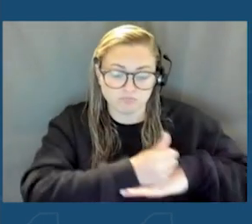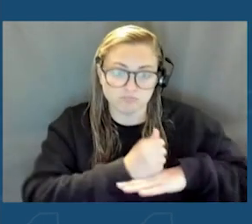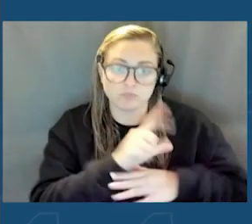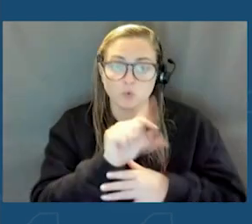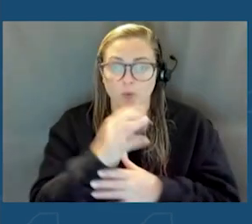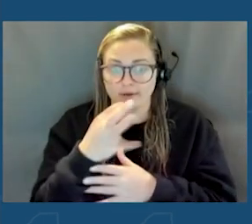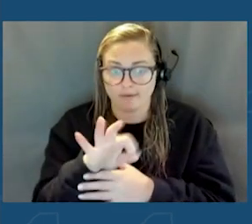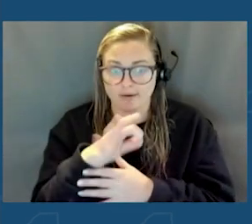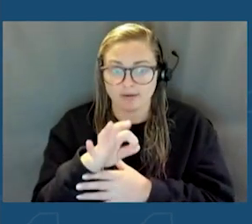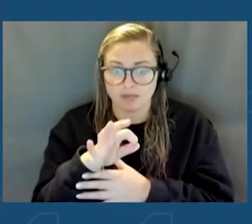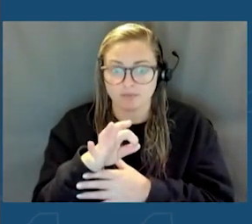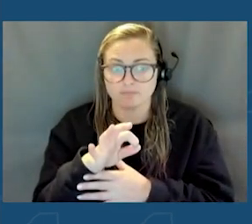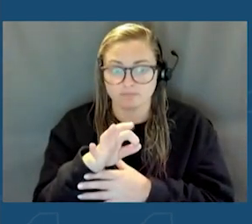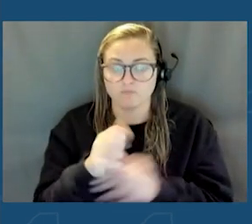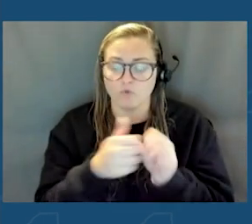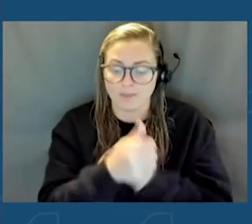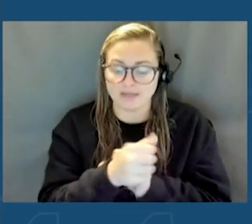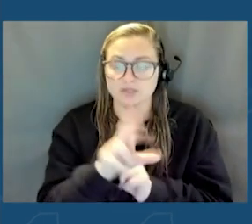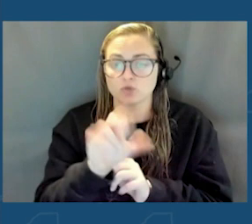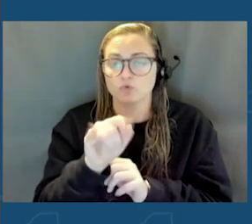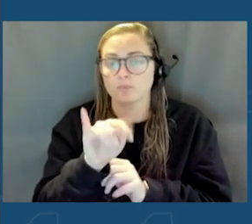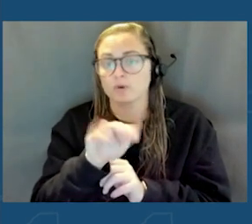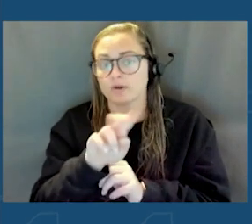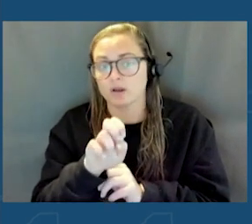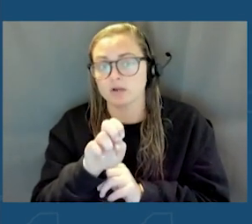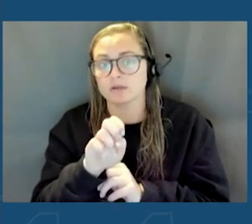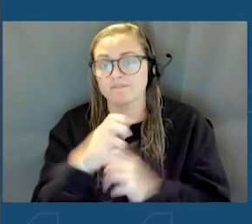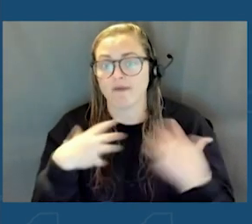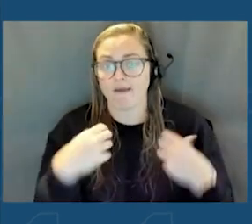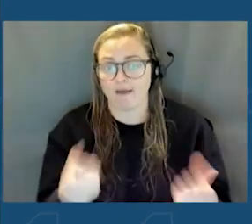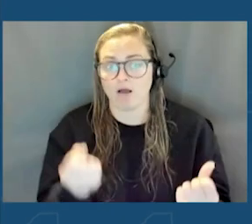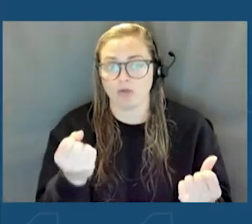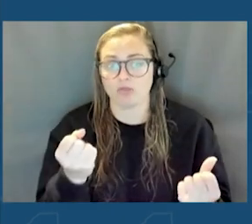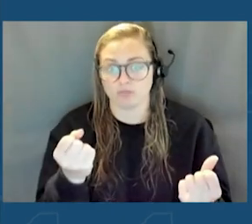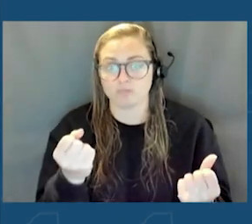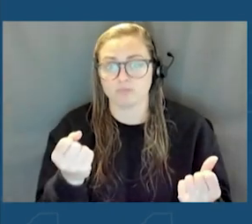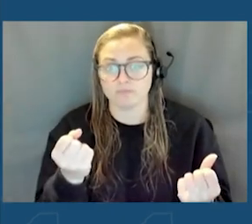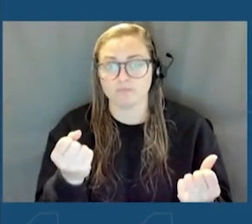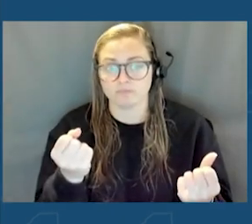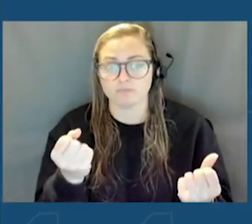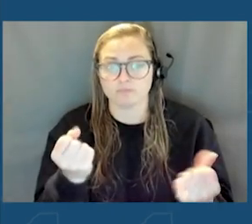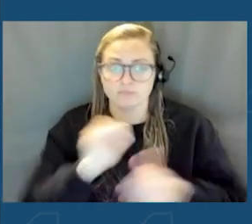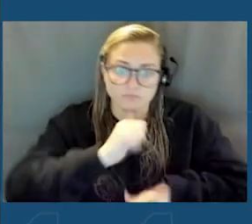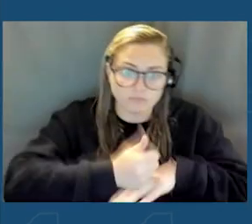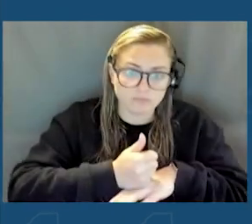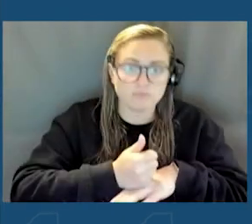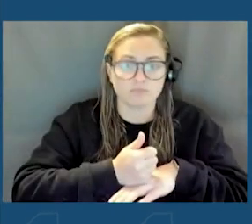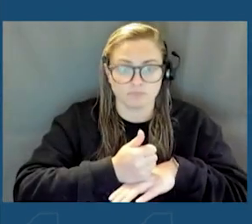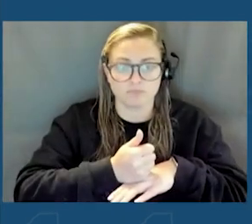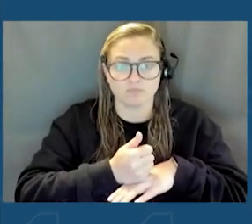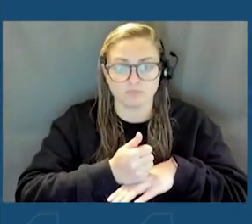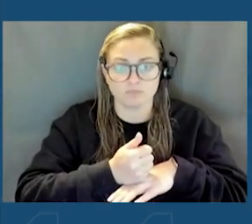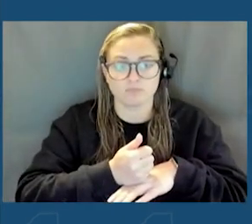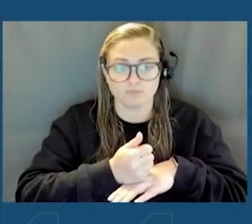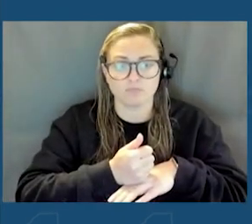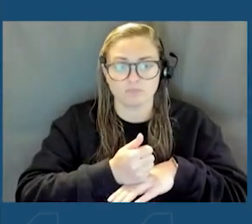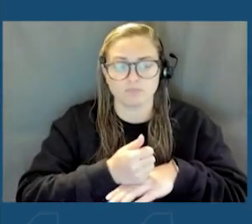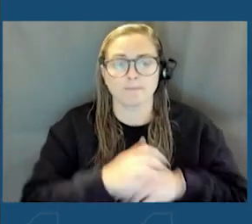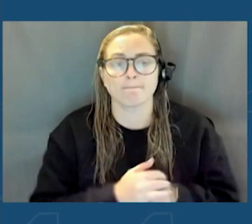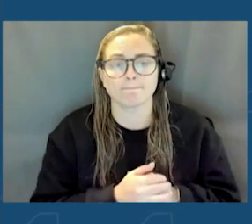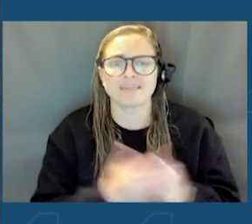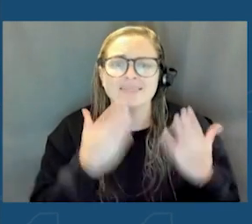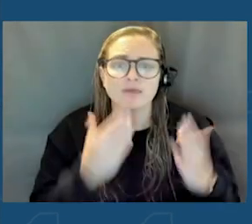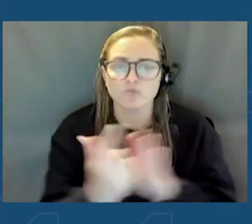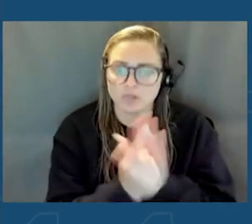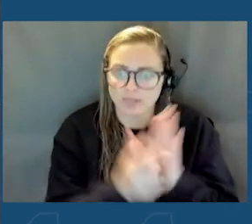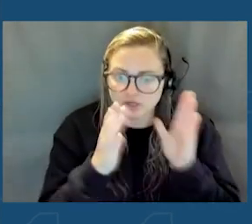the passage of the Reproductive Health Act, basically enshrining the rights of Roe v. Wade. Thank you to the legislature for making